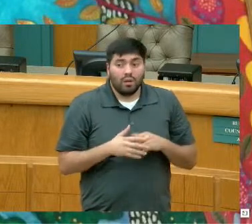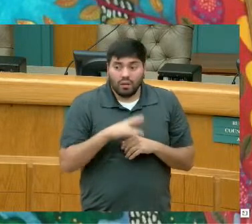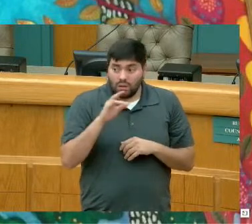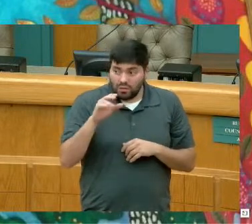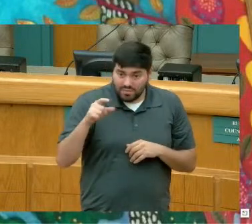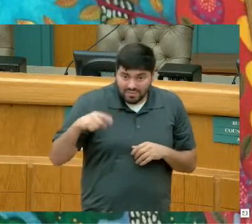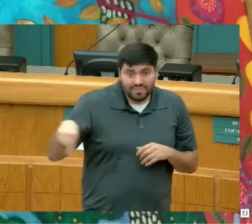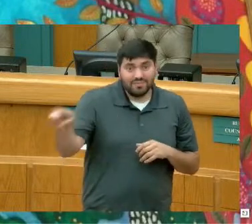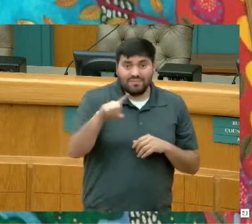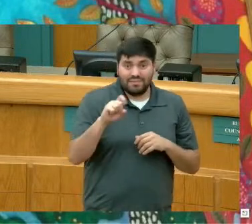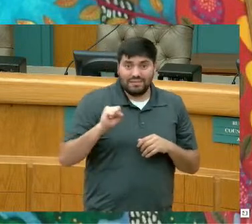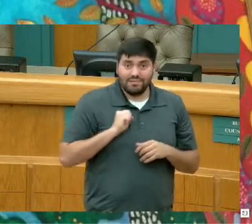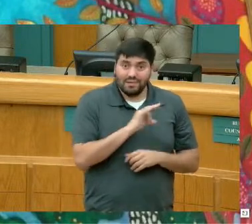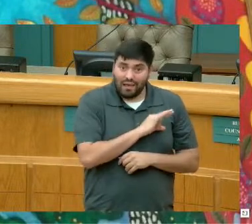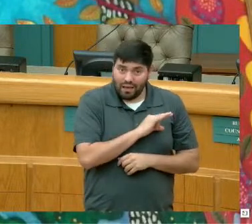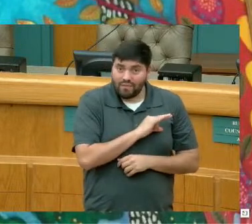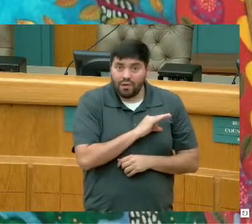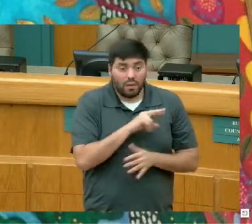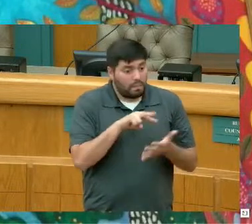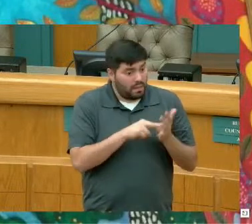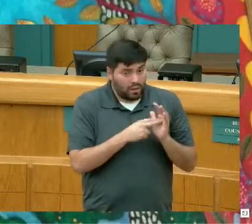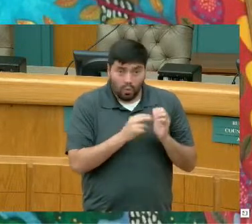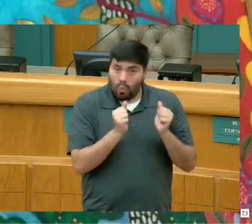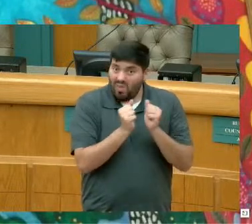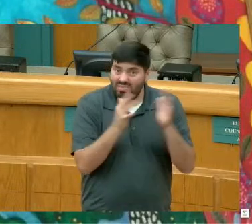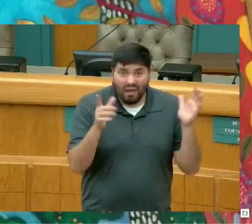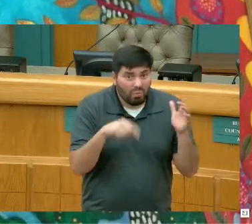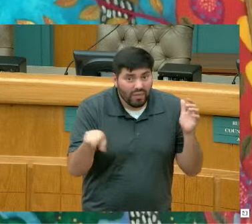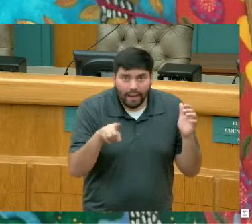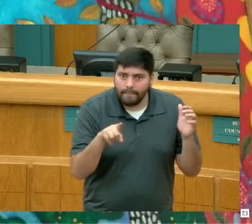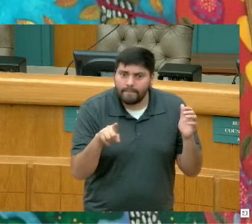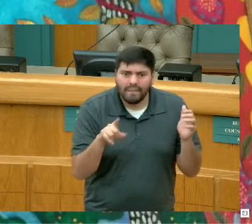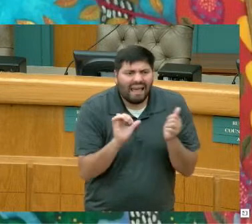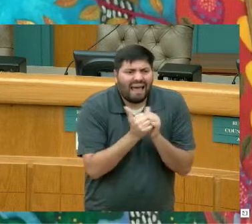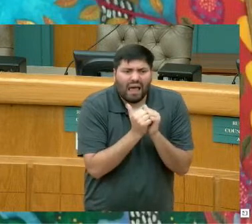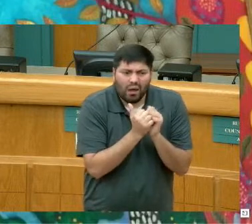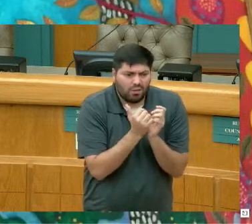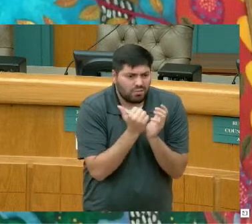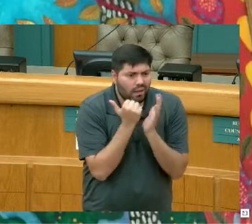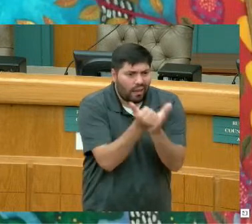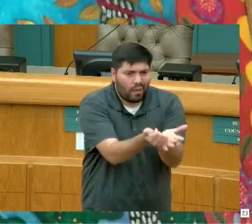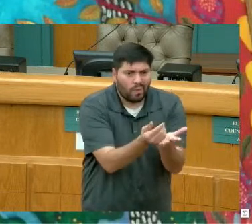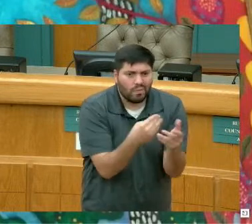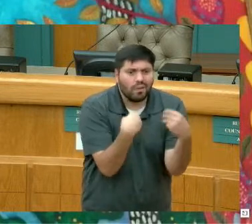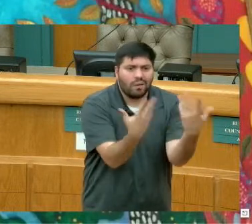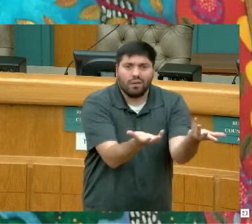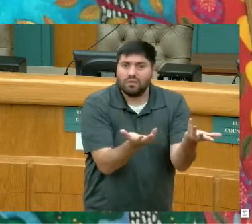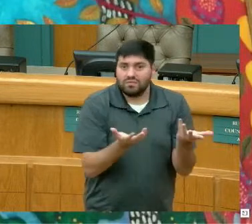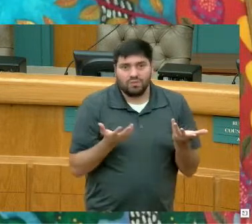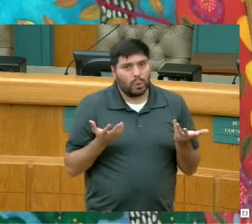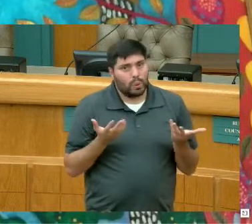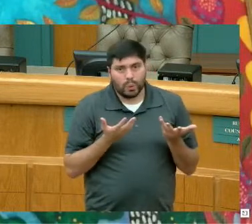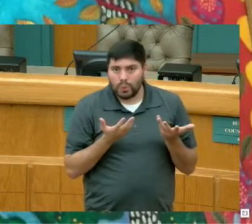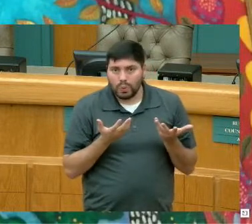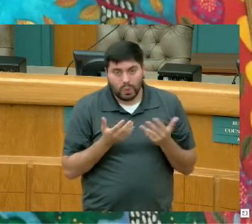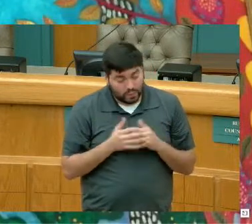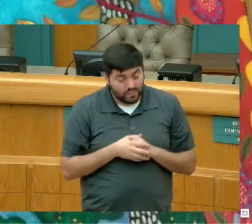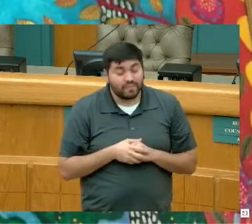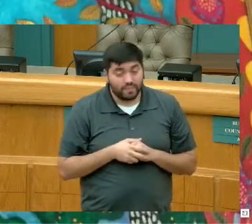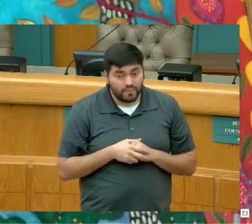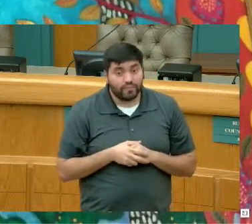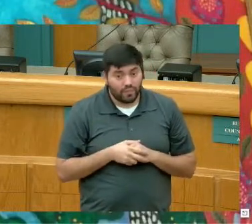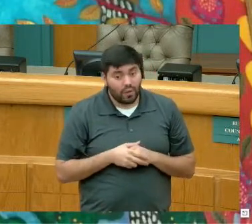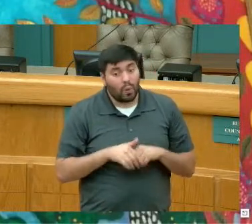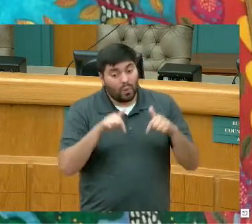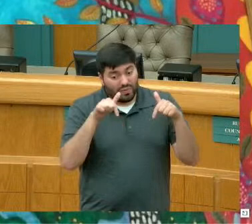that staff, we would not be able to treat those that were hospitalized.